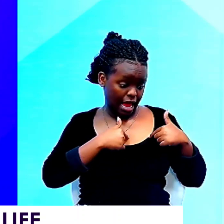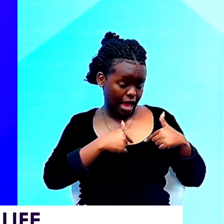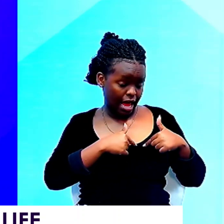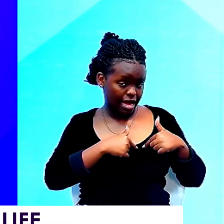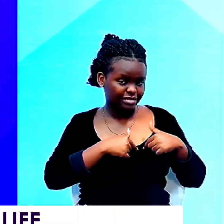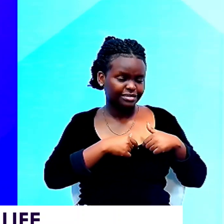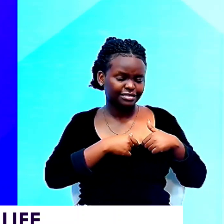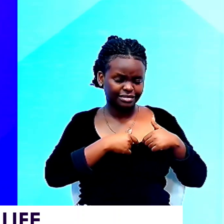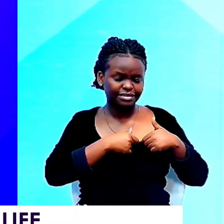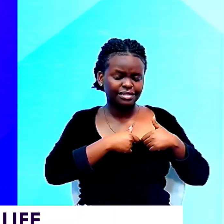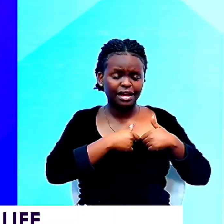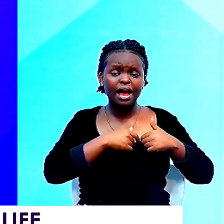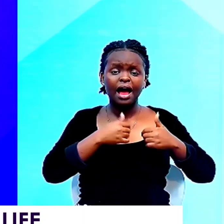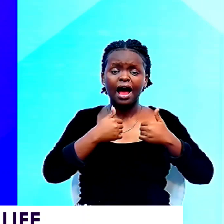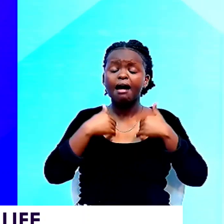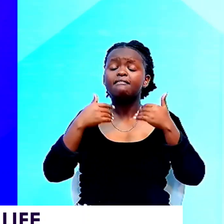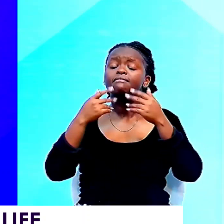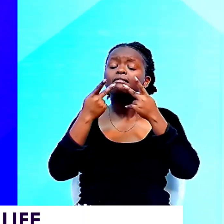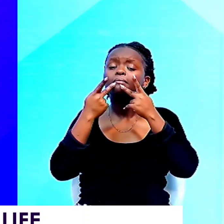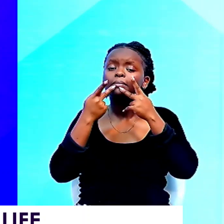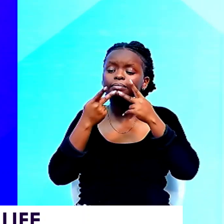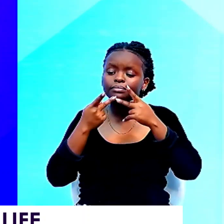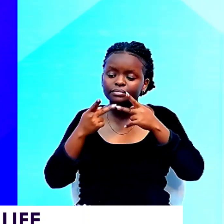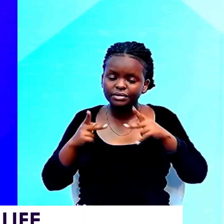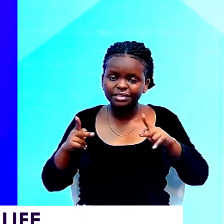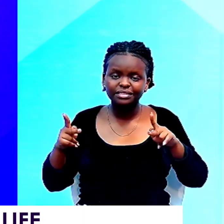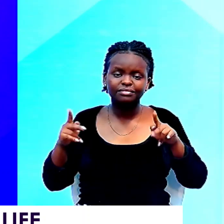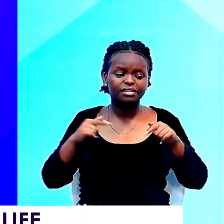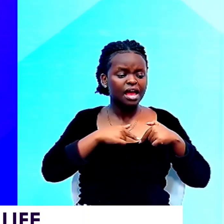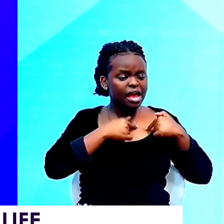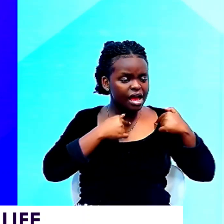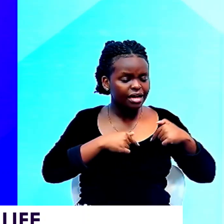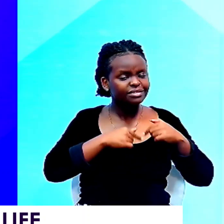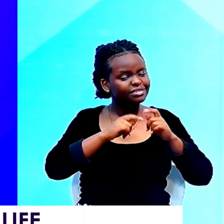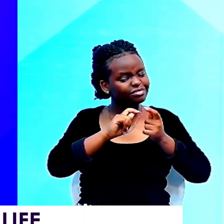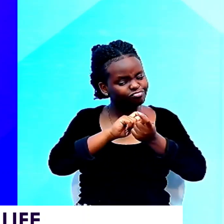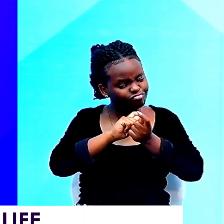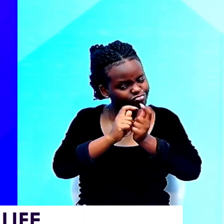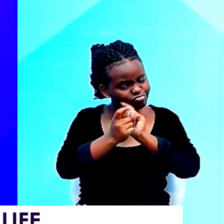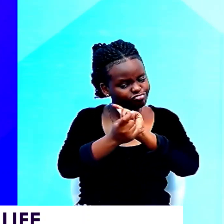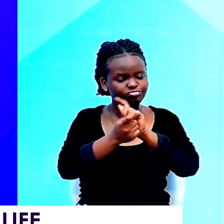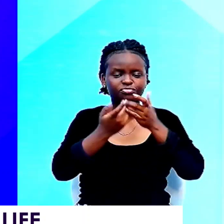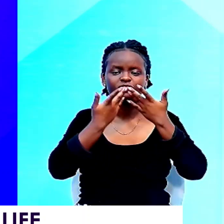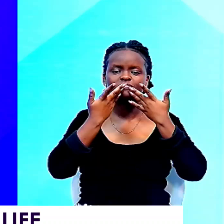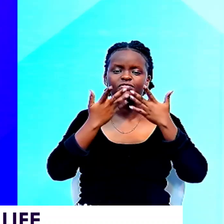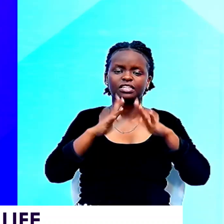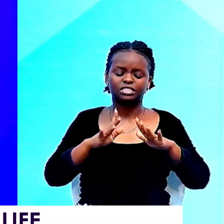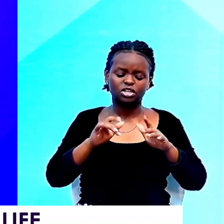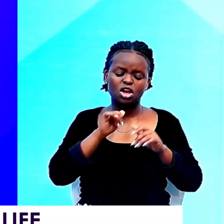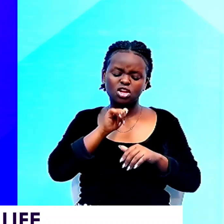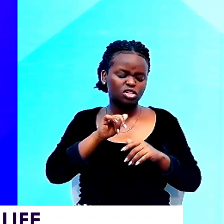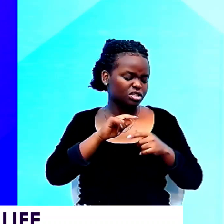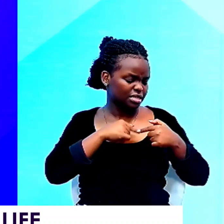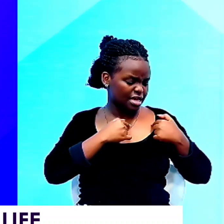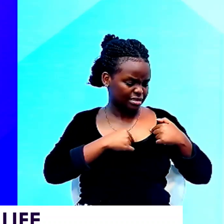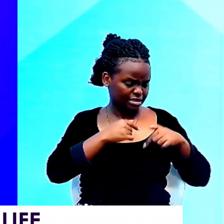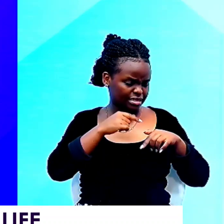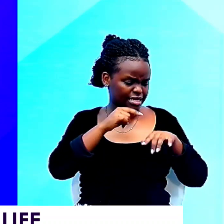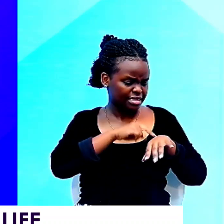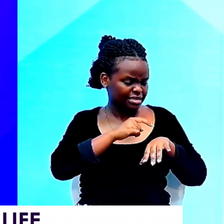at peace, hearts that are transformed, not hearts that when you have